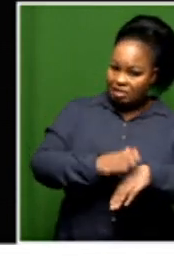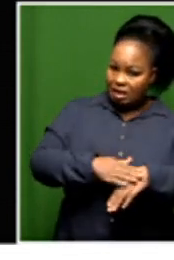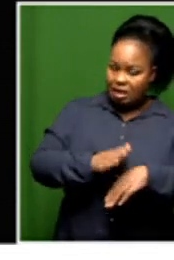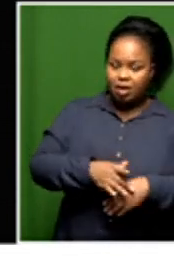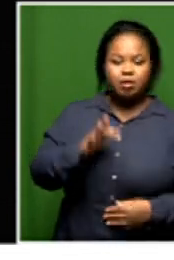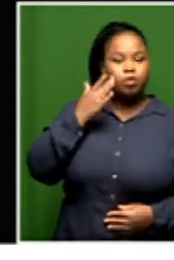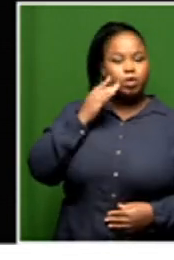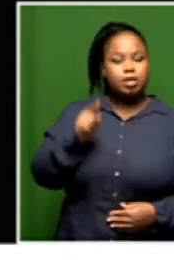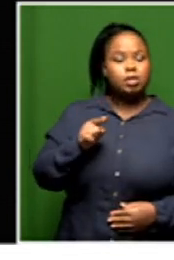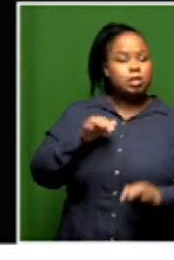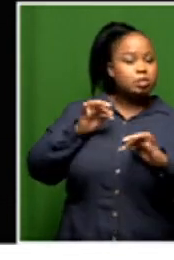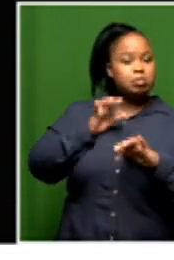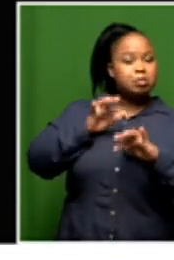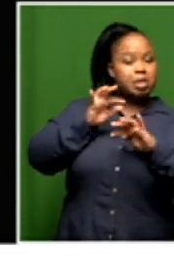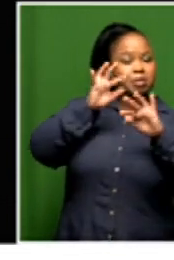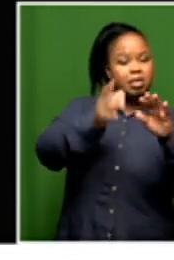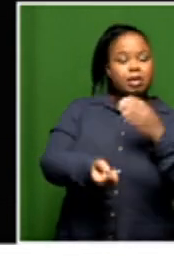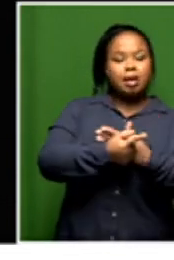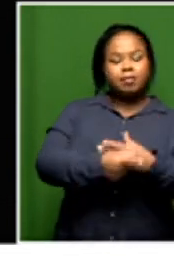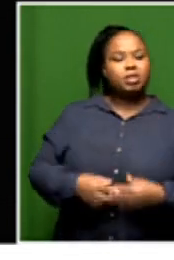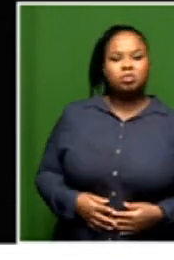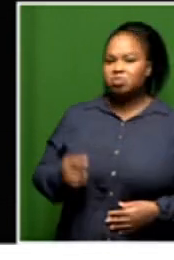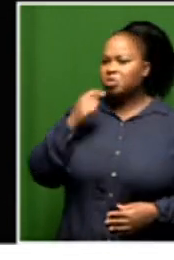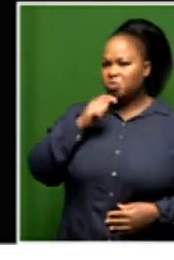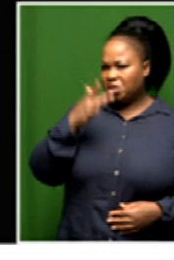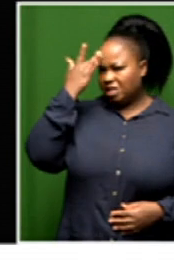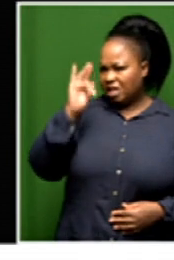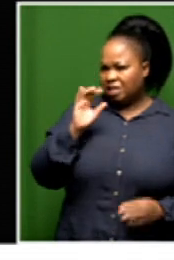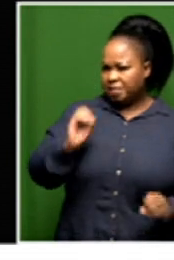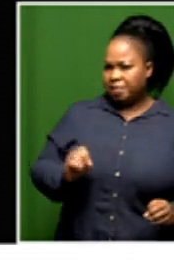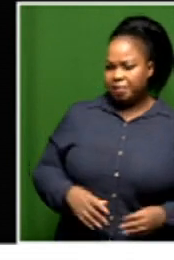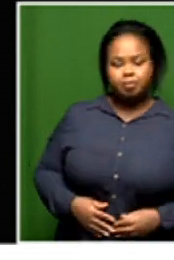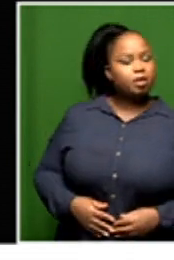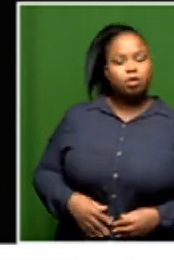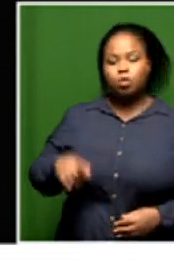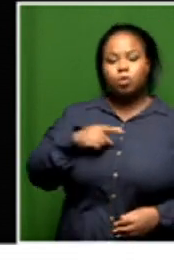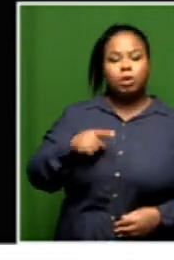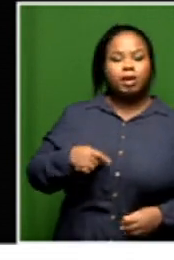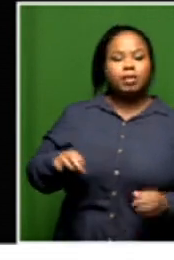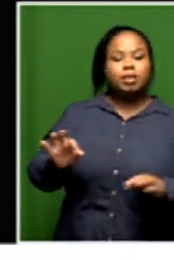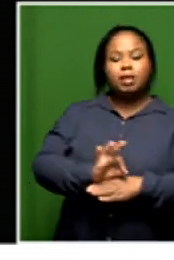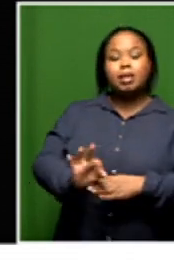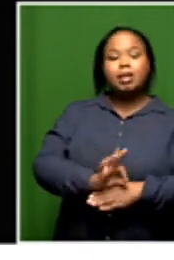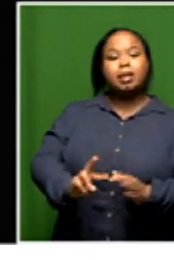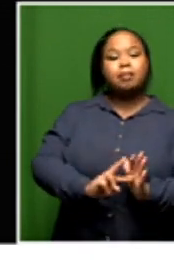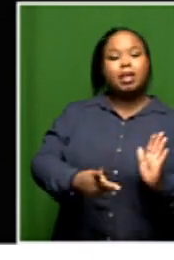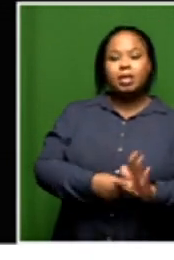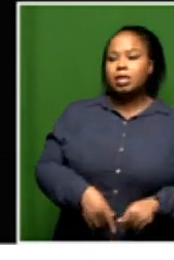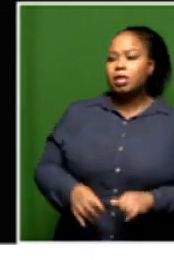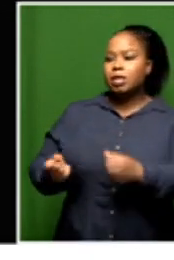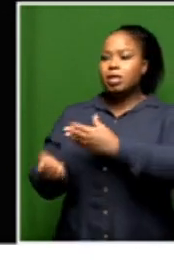of these riots that there was no intelligence. The planning that went into and the simultaneous